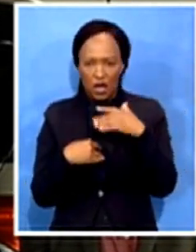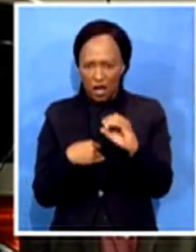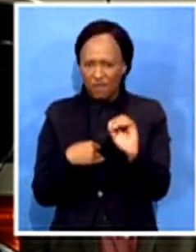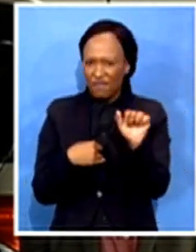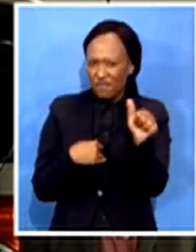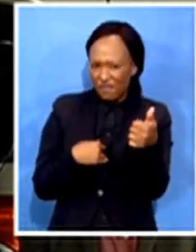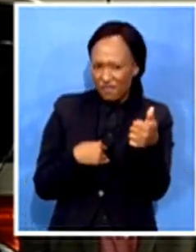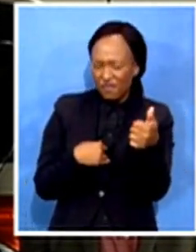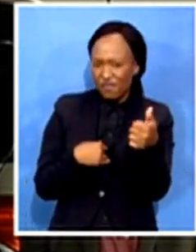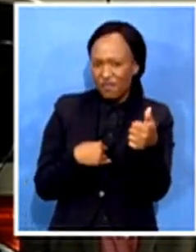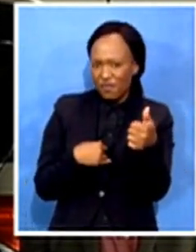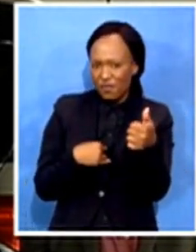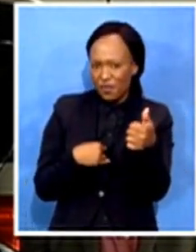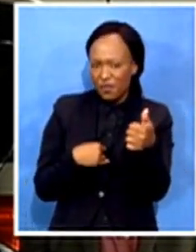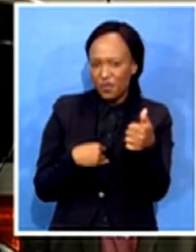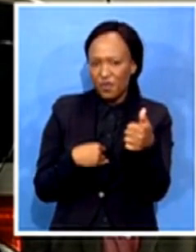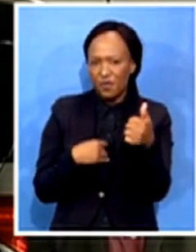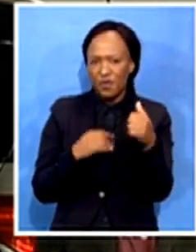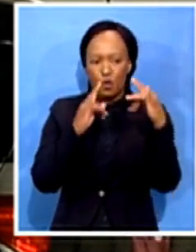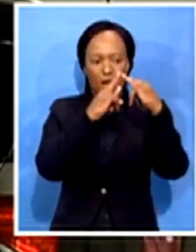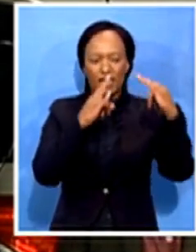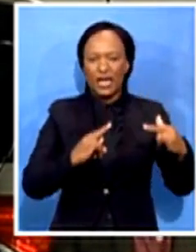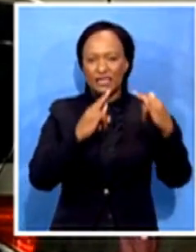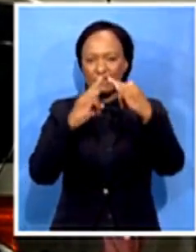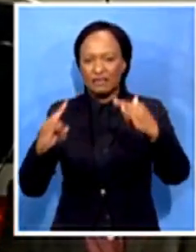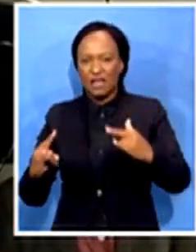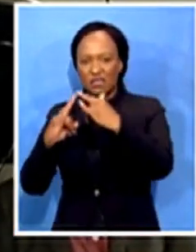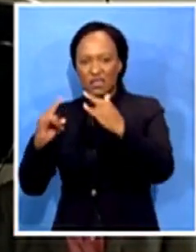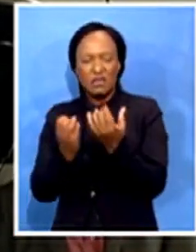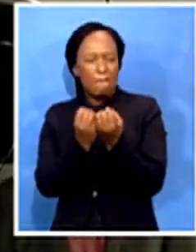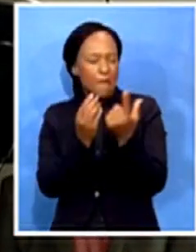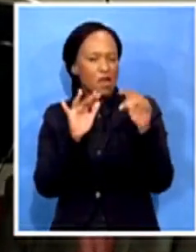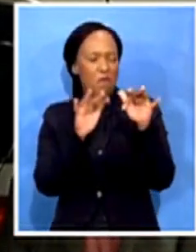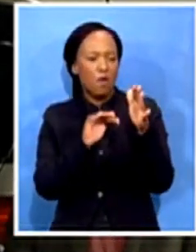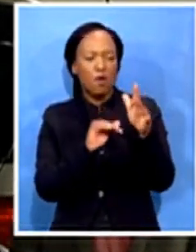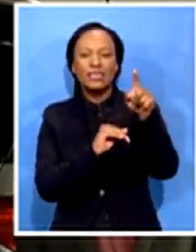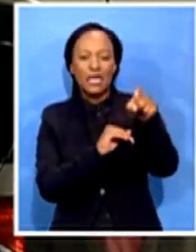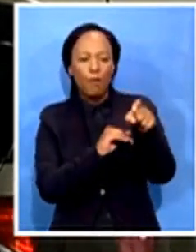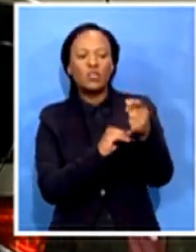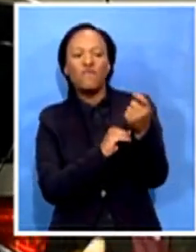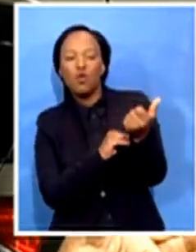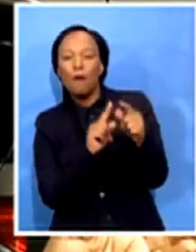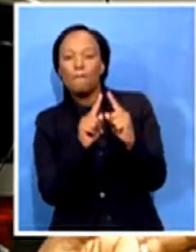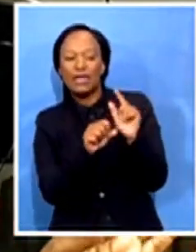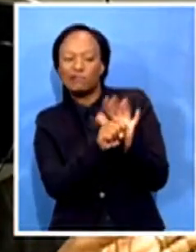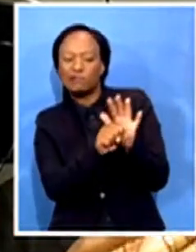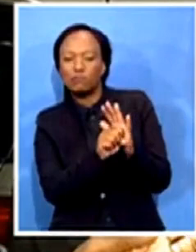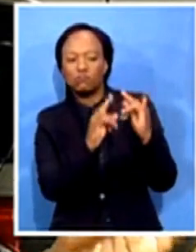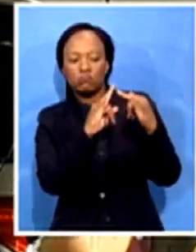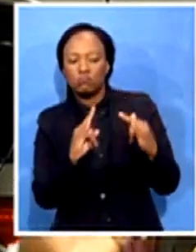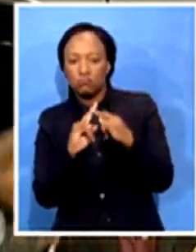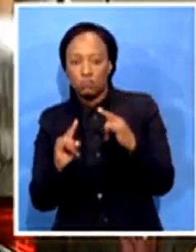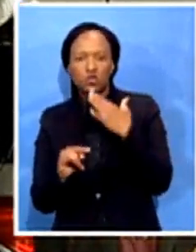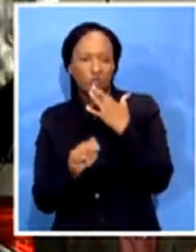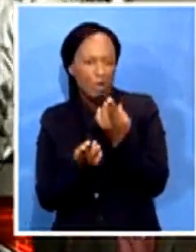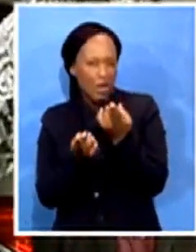having too many people as per what they're supposed to have. I don't know if we could get some answers to those allegations, please. Okay, the MEC will deal with